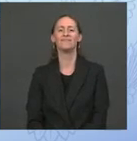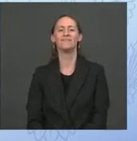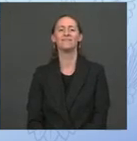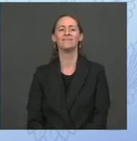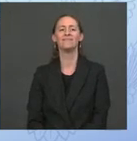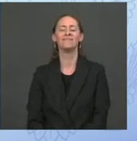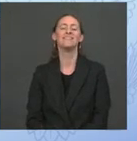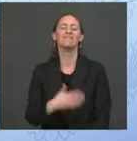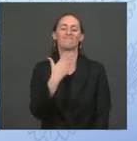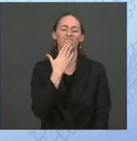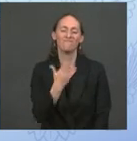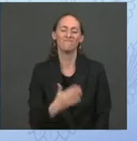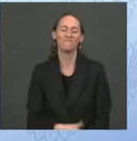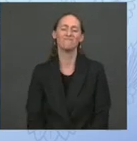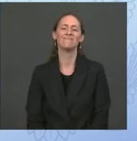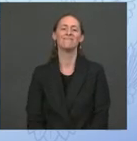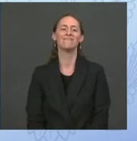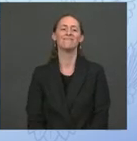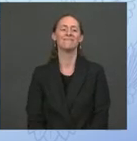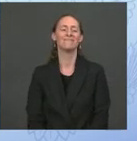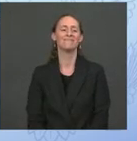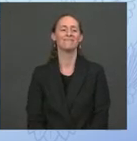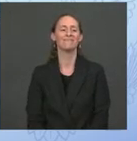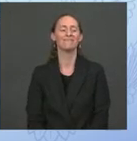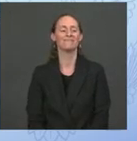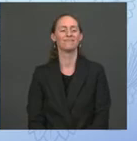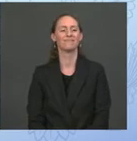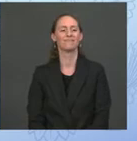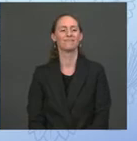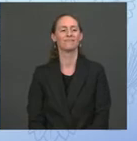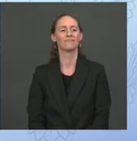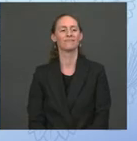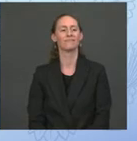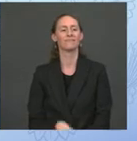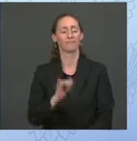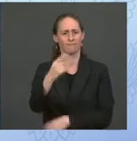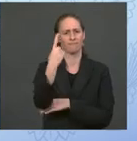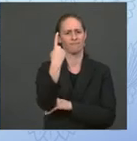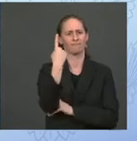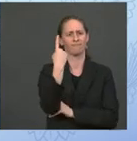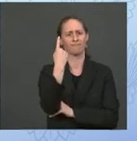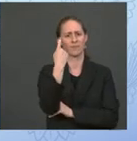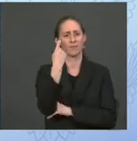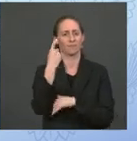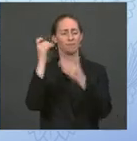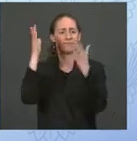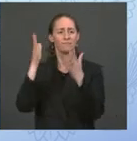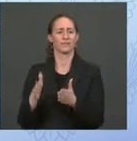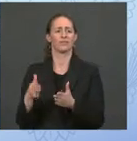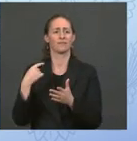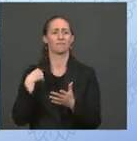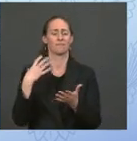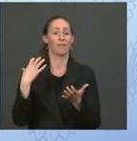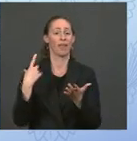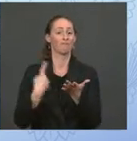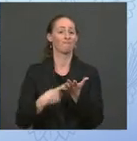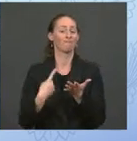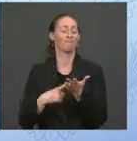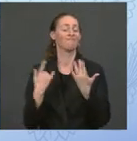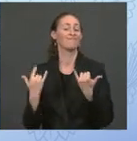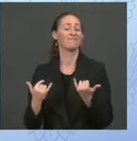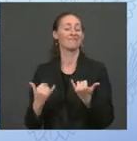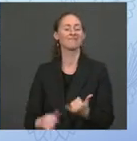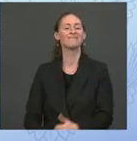Thank you. Now, there's one more person that I want you to speak to today. And